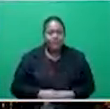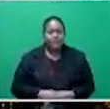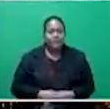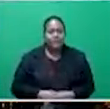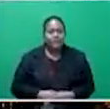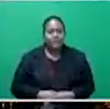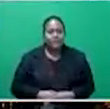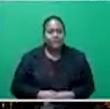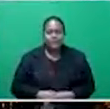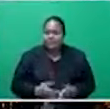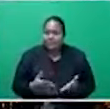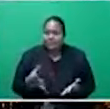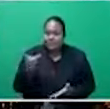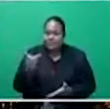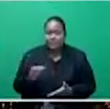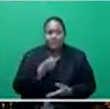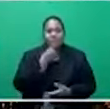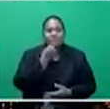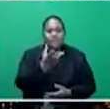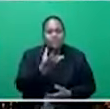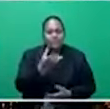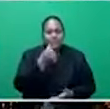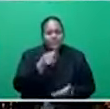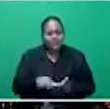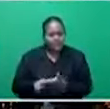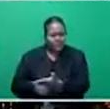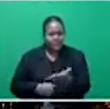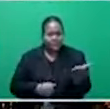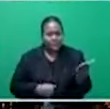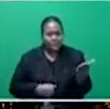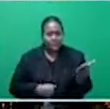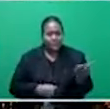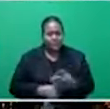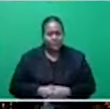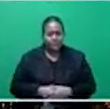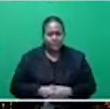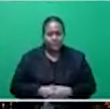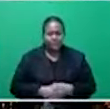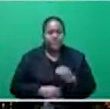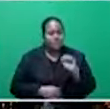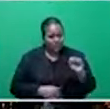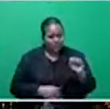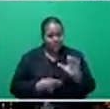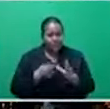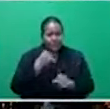it's a whistleblower who's sent the letter and he's read it openly.